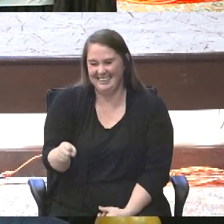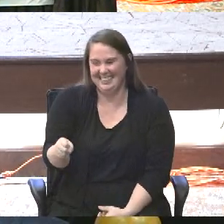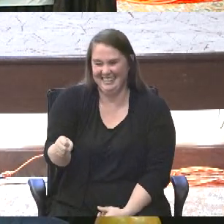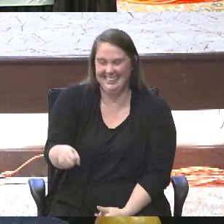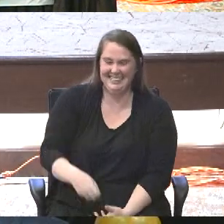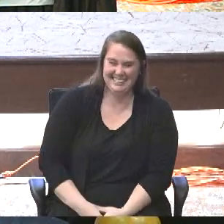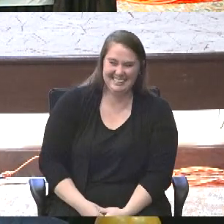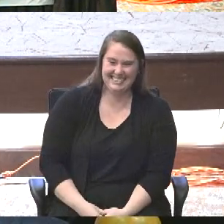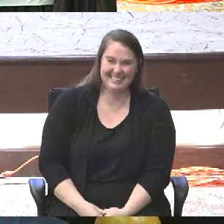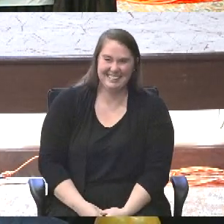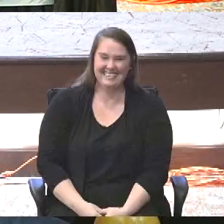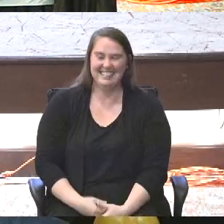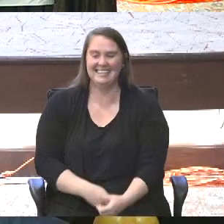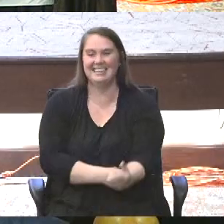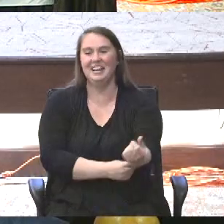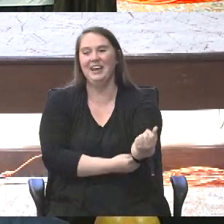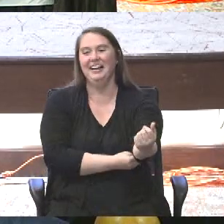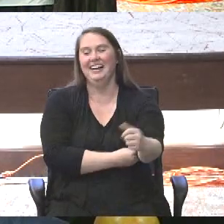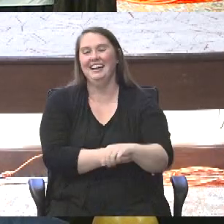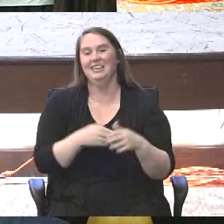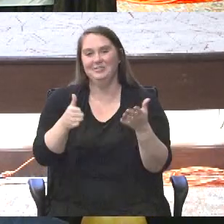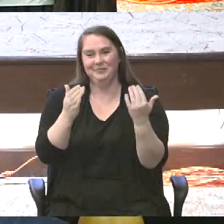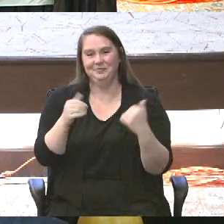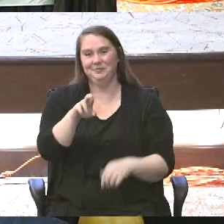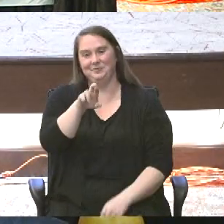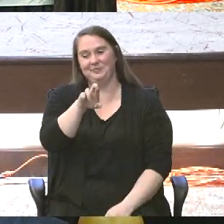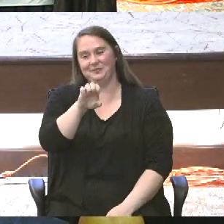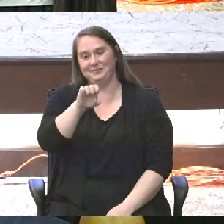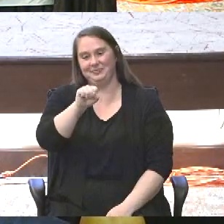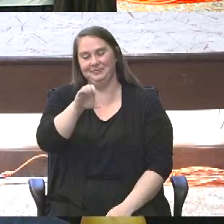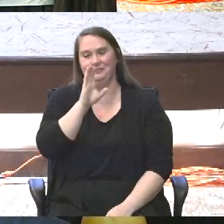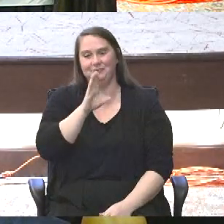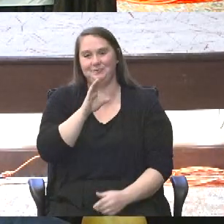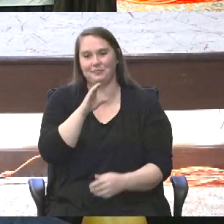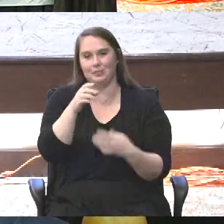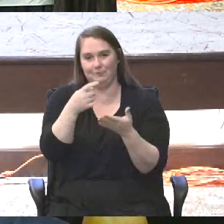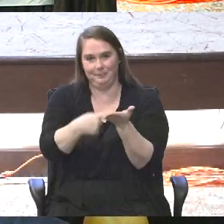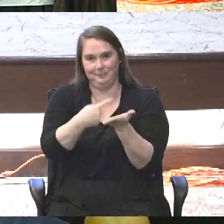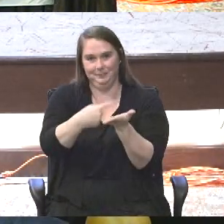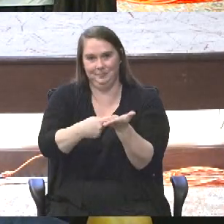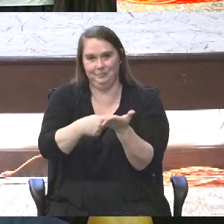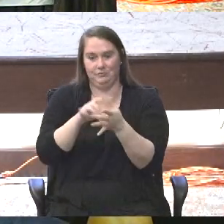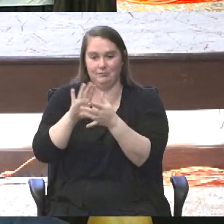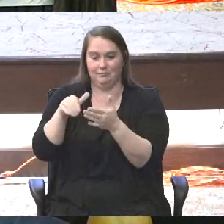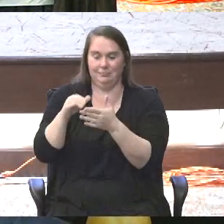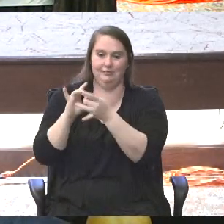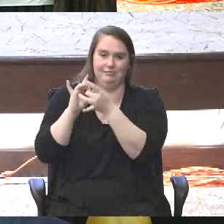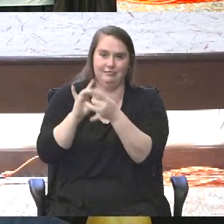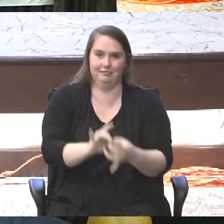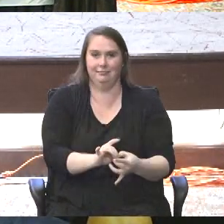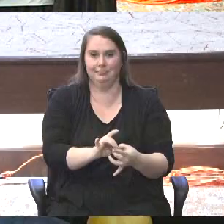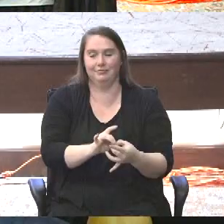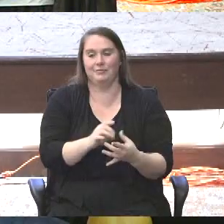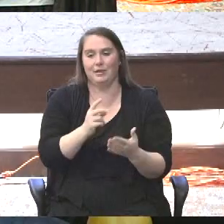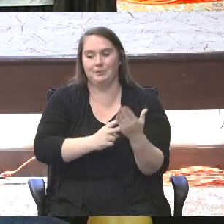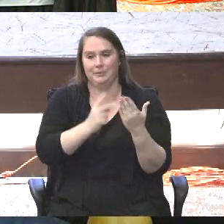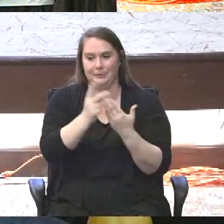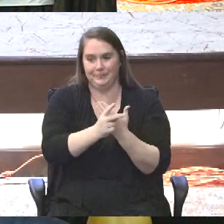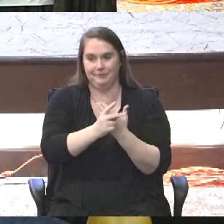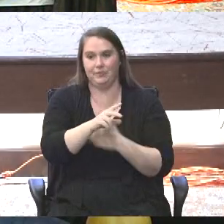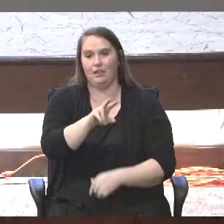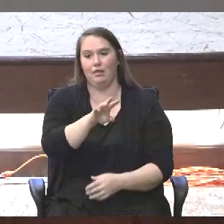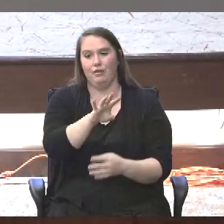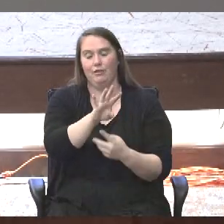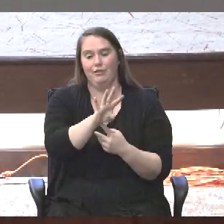continue. The next set of resolutions I wanted to spend a couple minutes on all relate to our street work program. It's resolutions